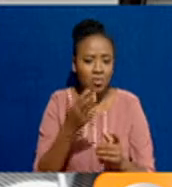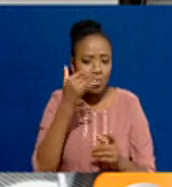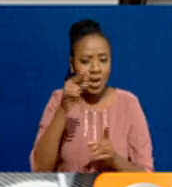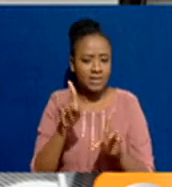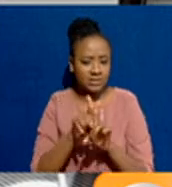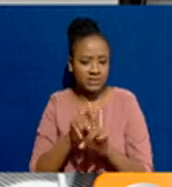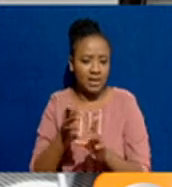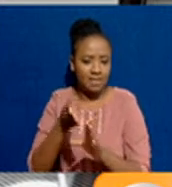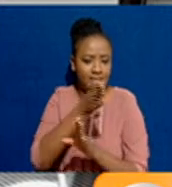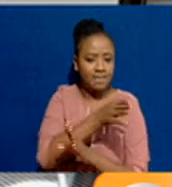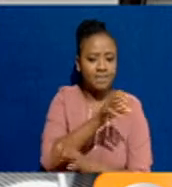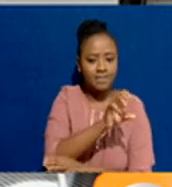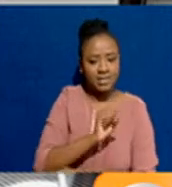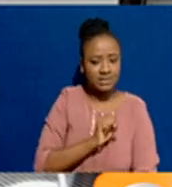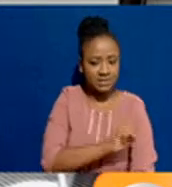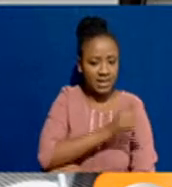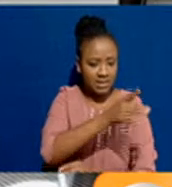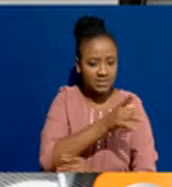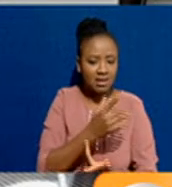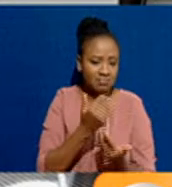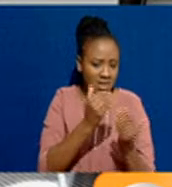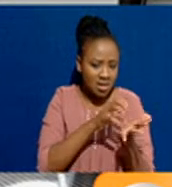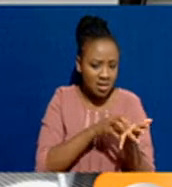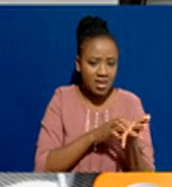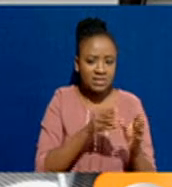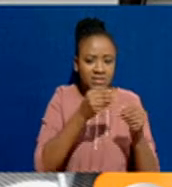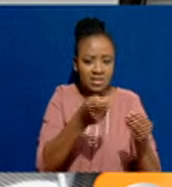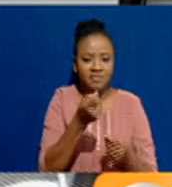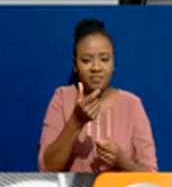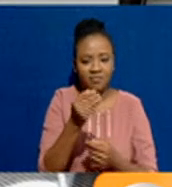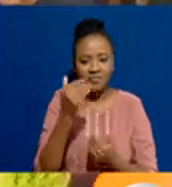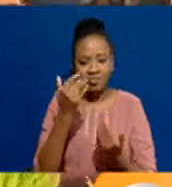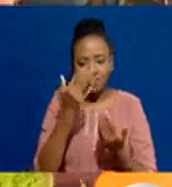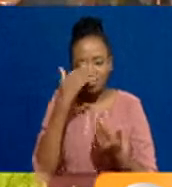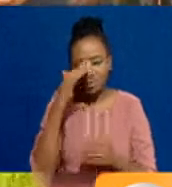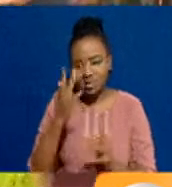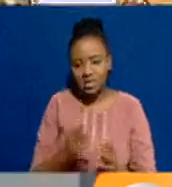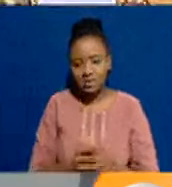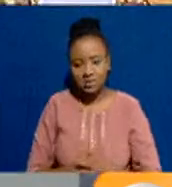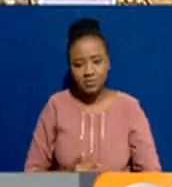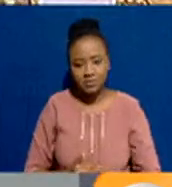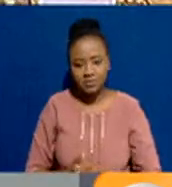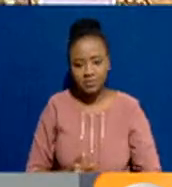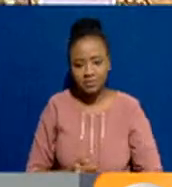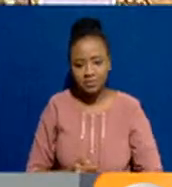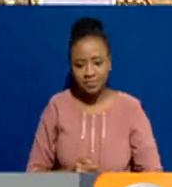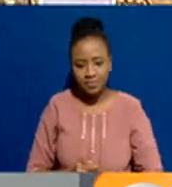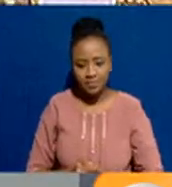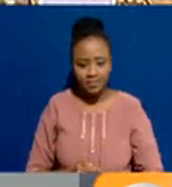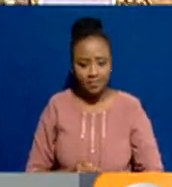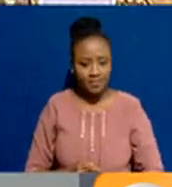Senator Omtatah case. Chemutai Goin, Citizen TV. In Kenya, Kwanza government